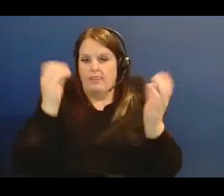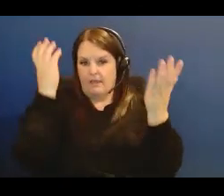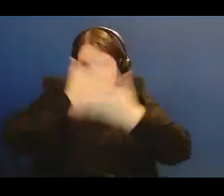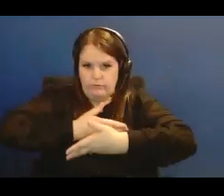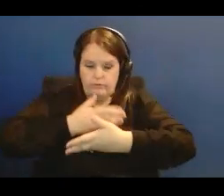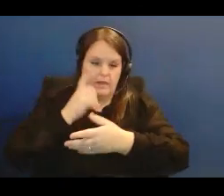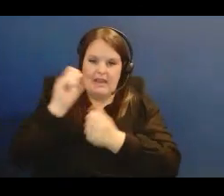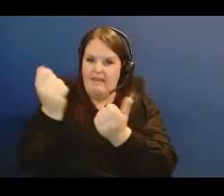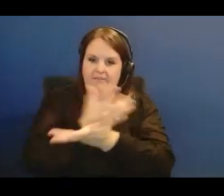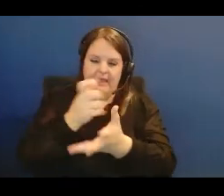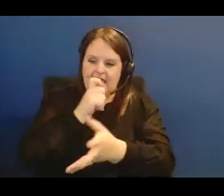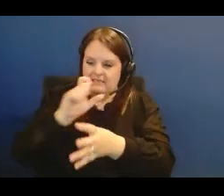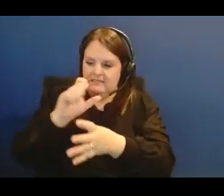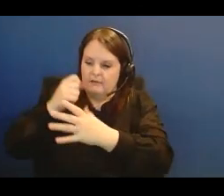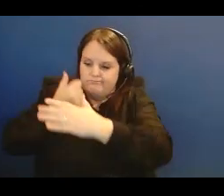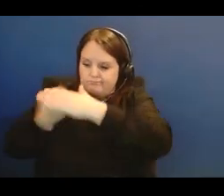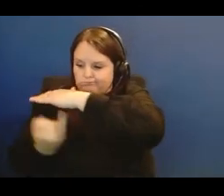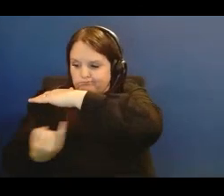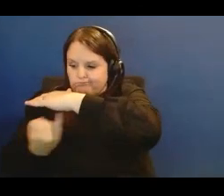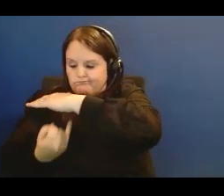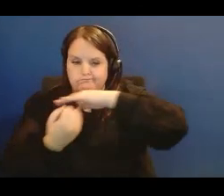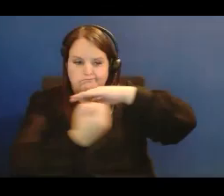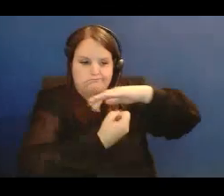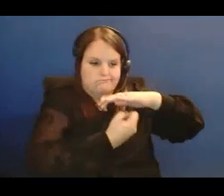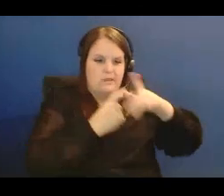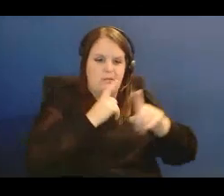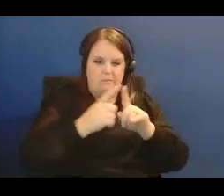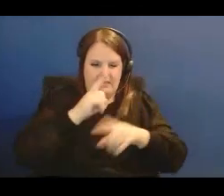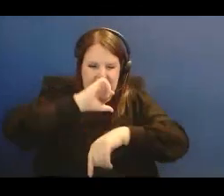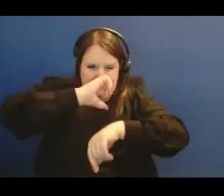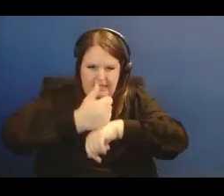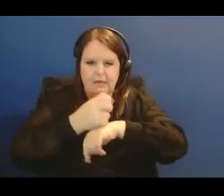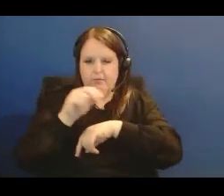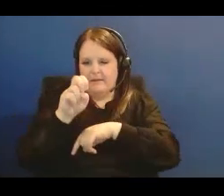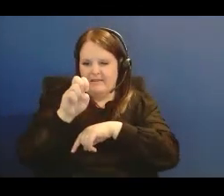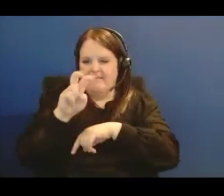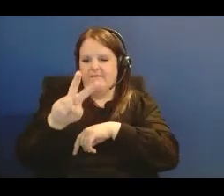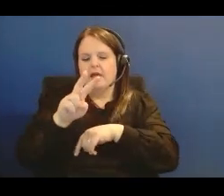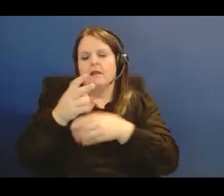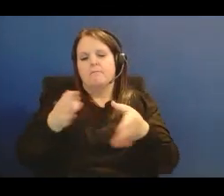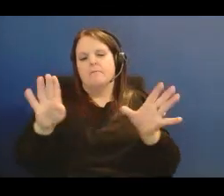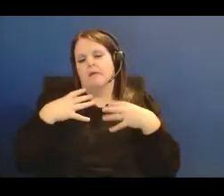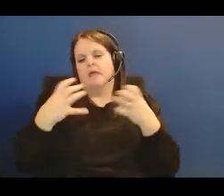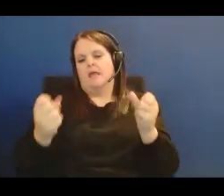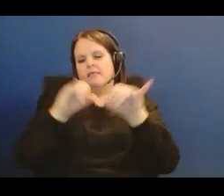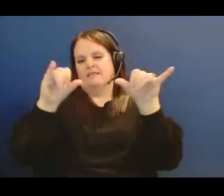siloed, but strategically positioned within the Nevada public health system.